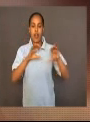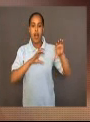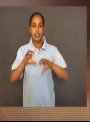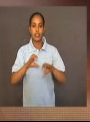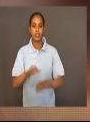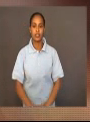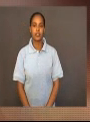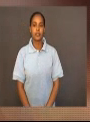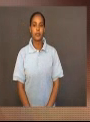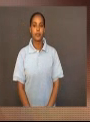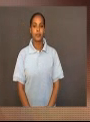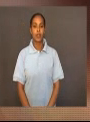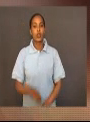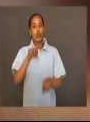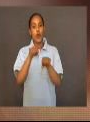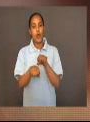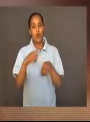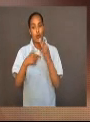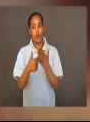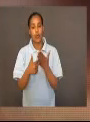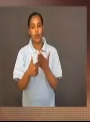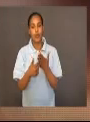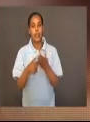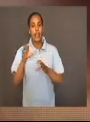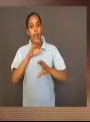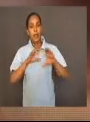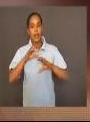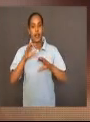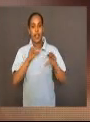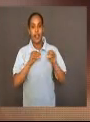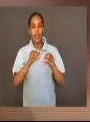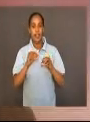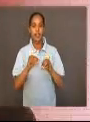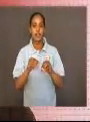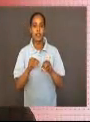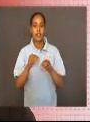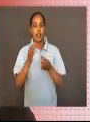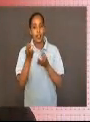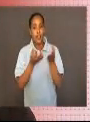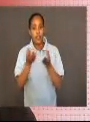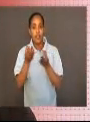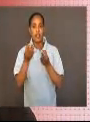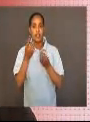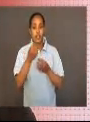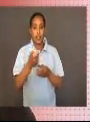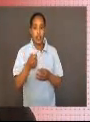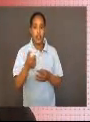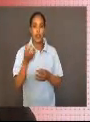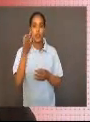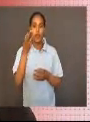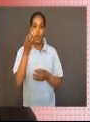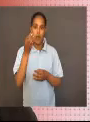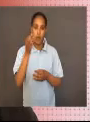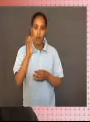action. So, chemical kinetics refers to the rate of